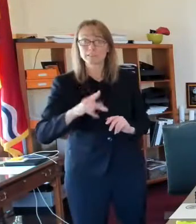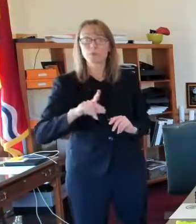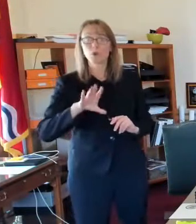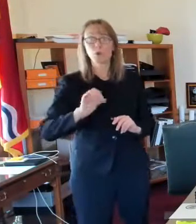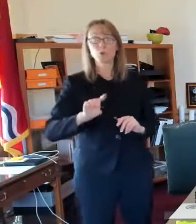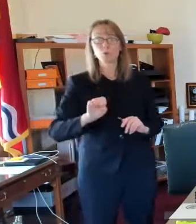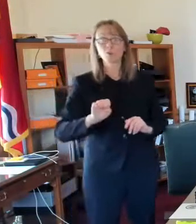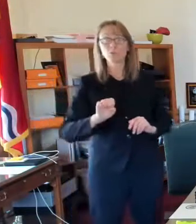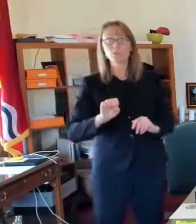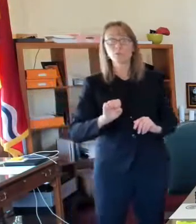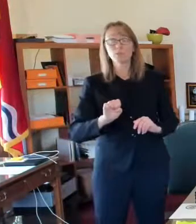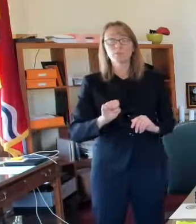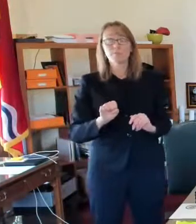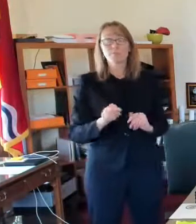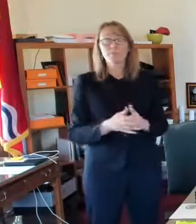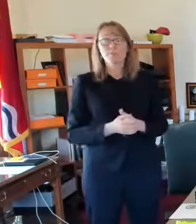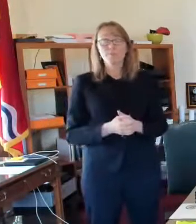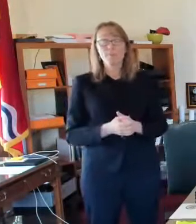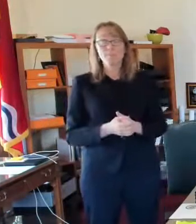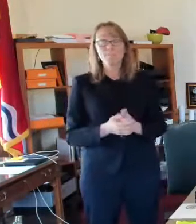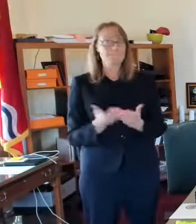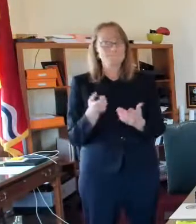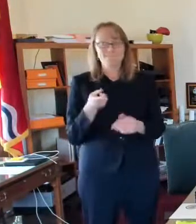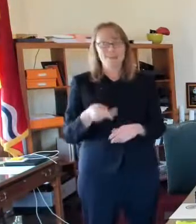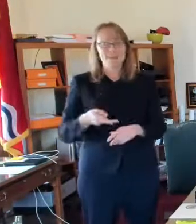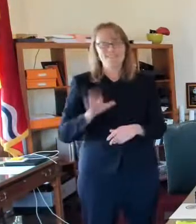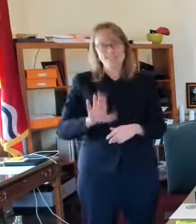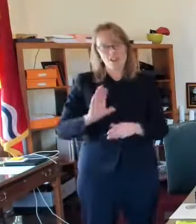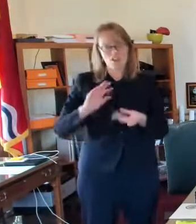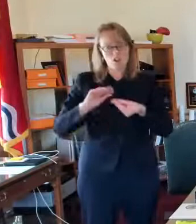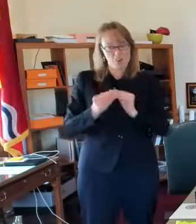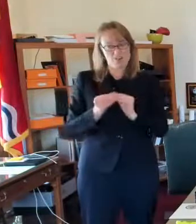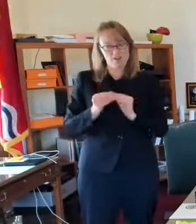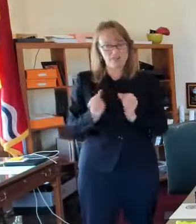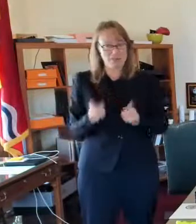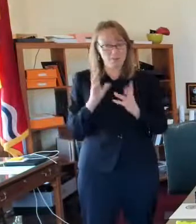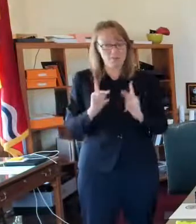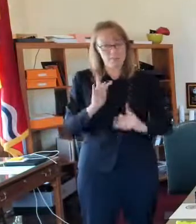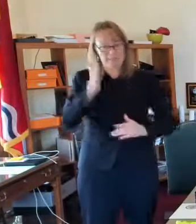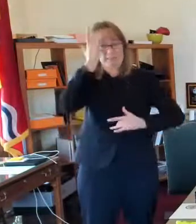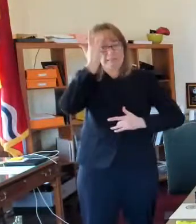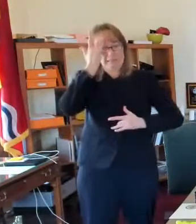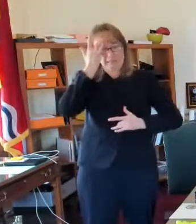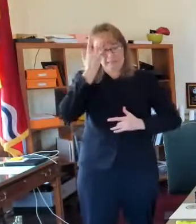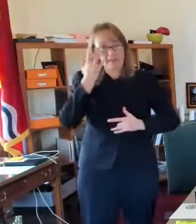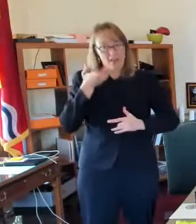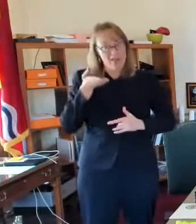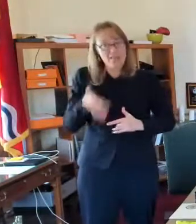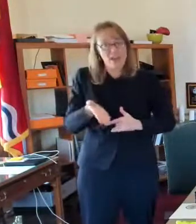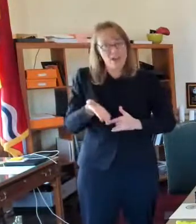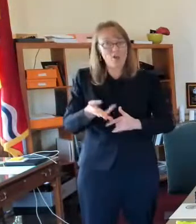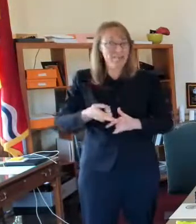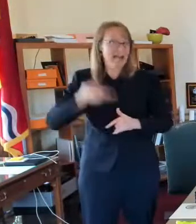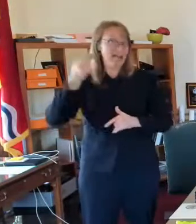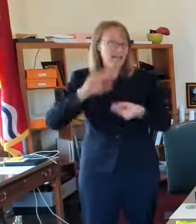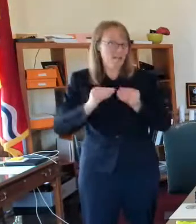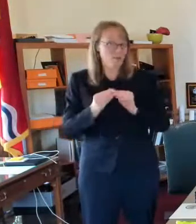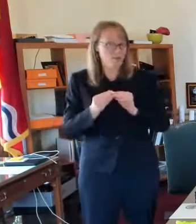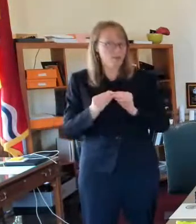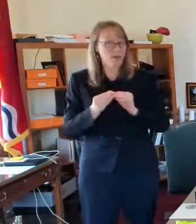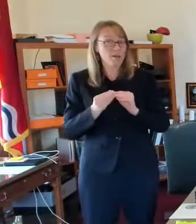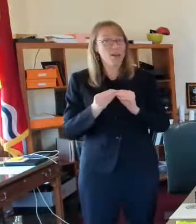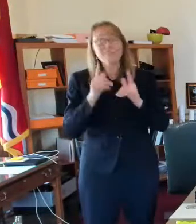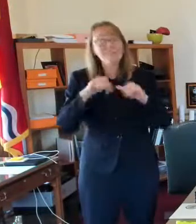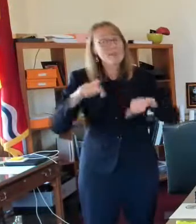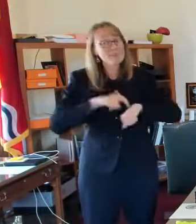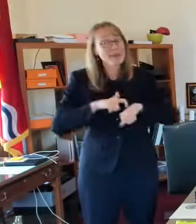most cases, has for the last month, maybe more, also has over 40,000 people who